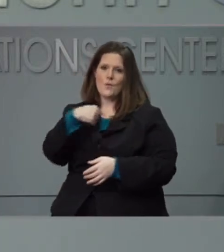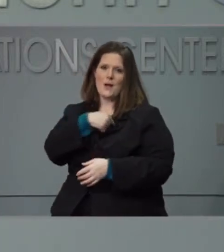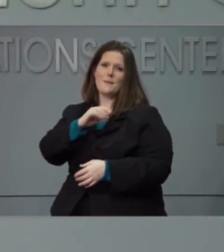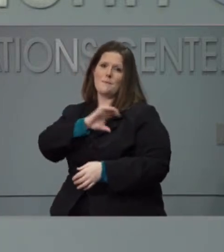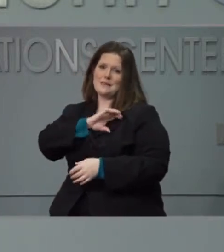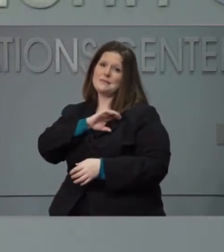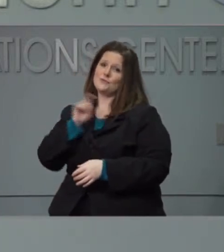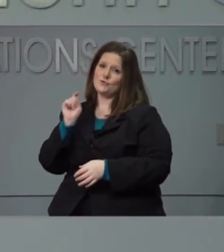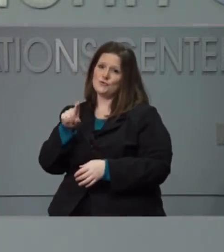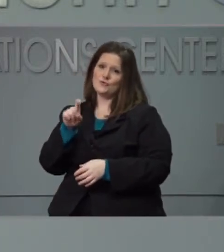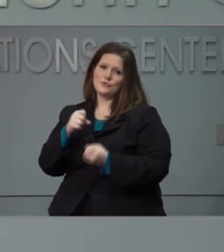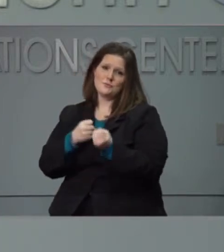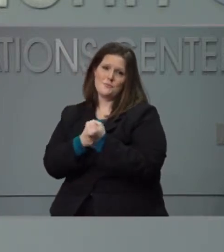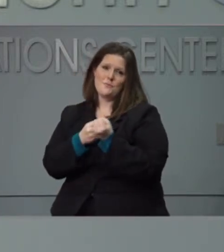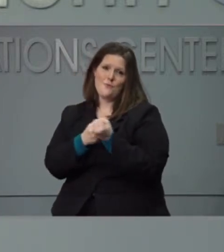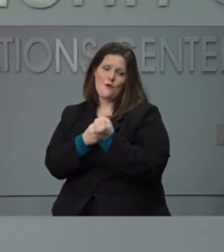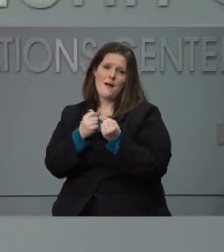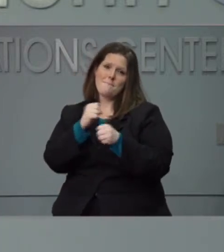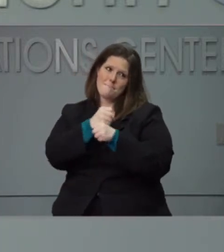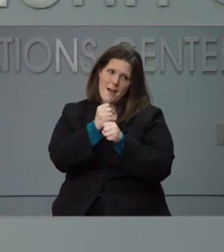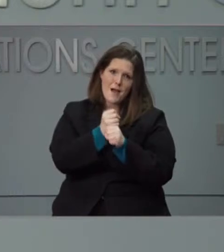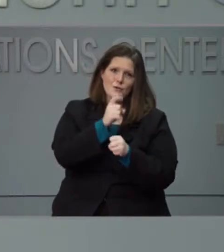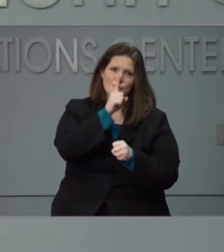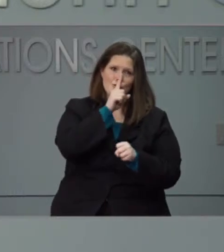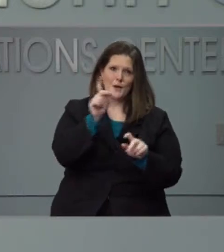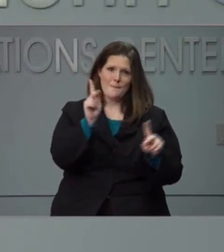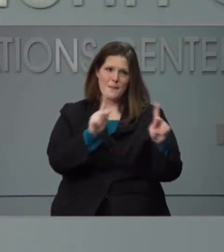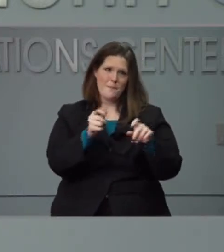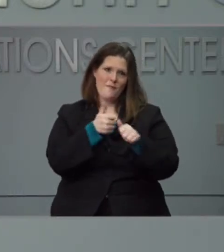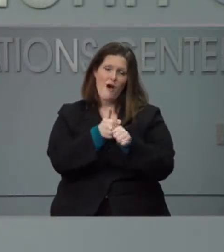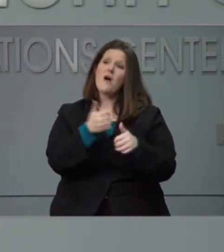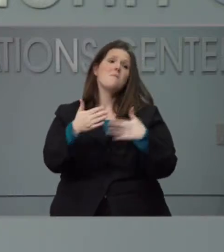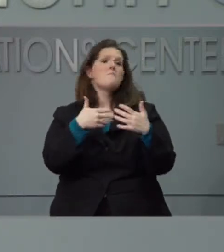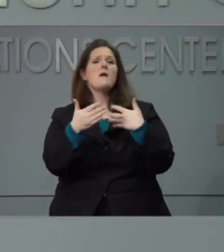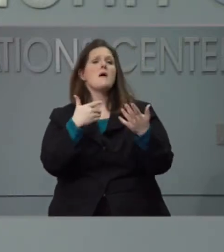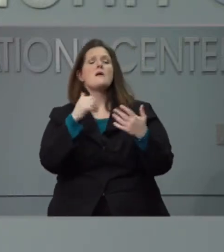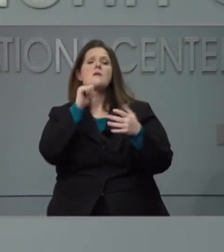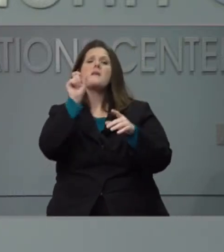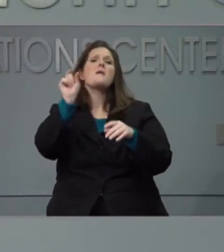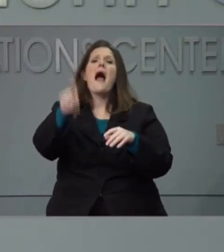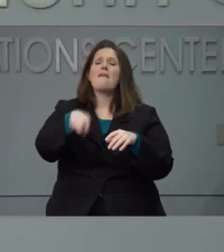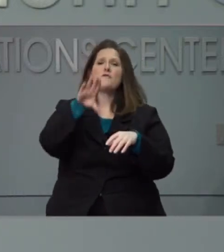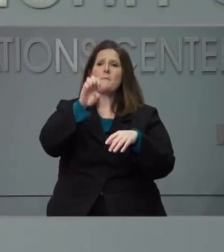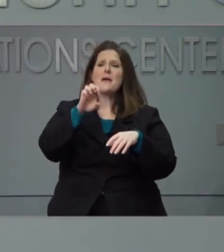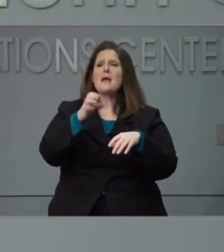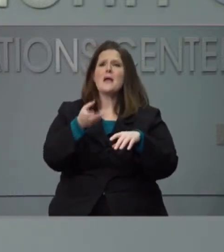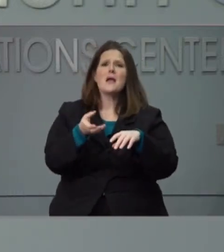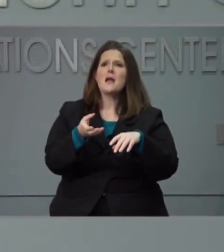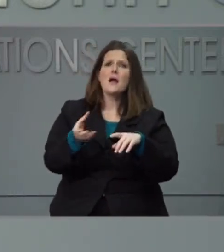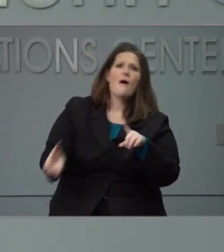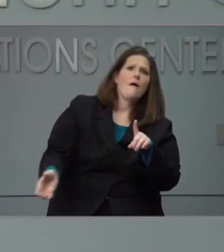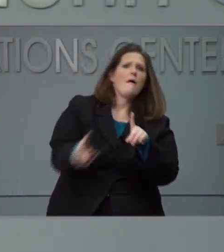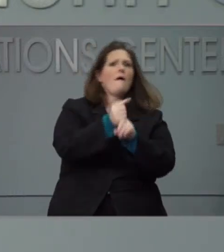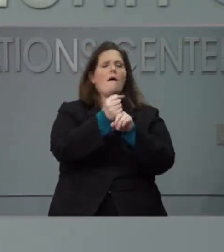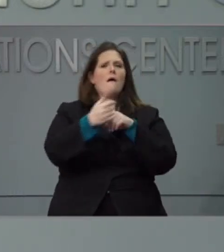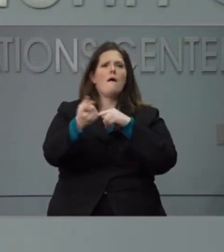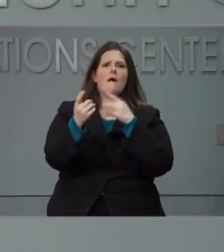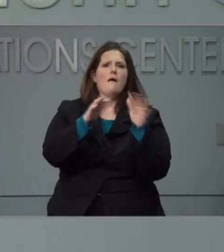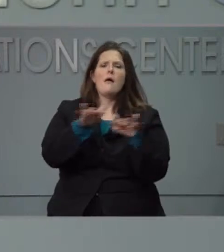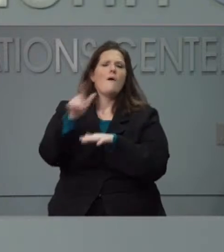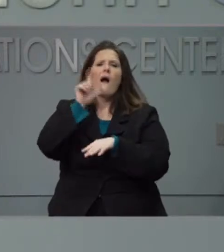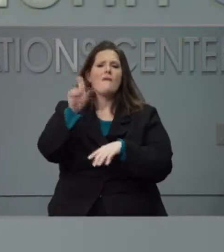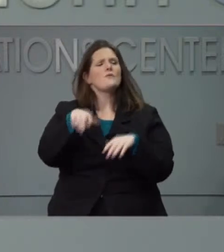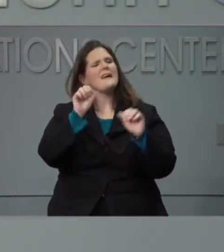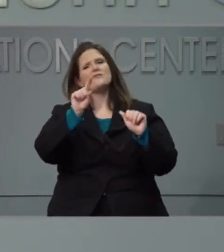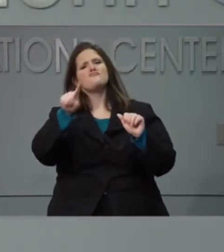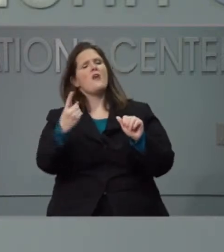in enforcement, even if it is an informal one, going and talking to people and being leaders in the community.